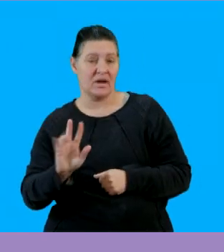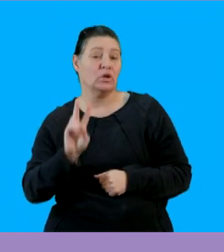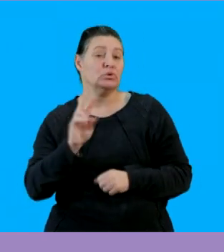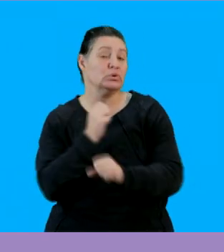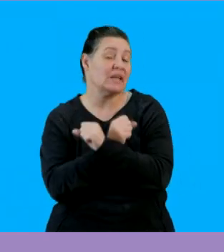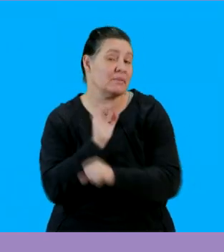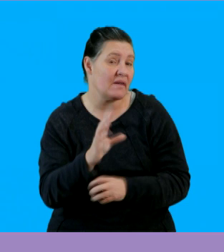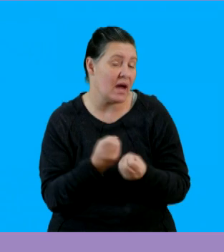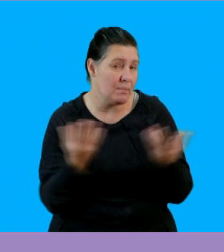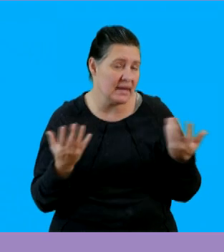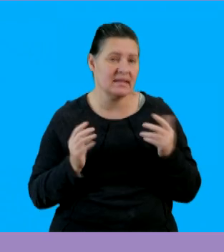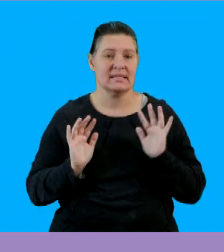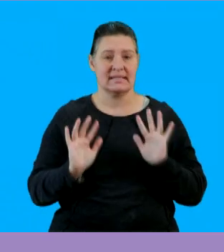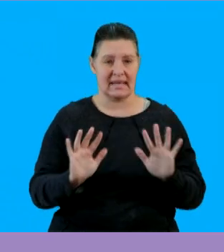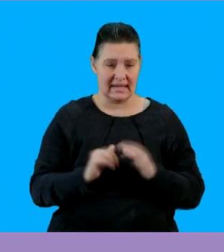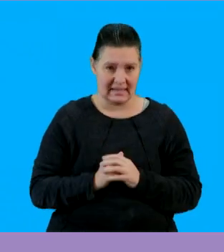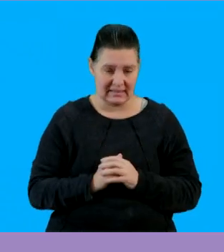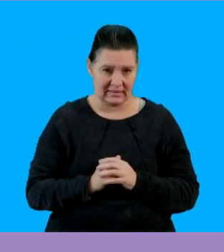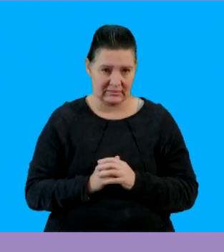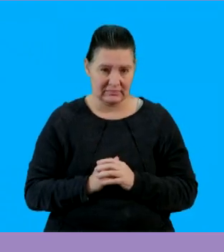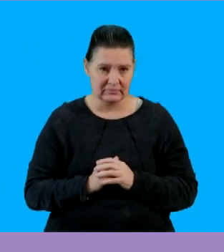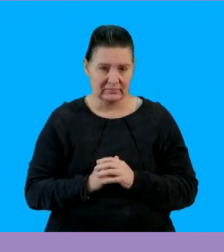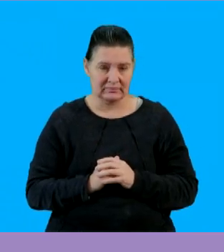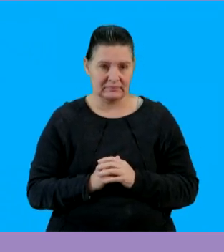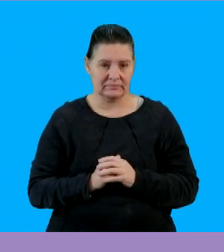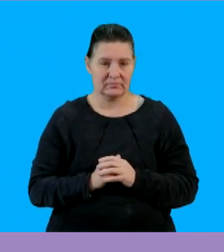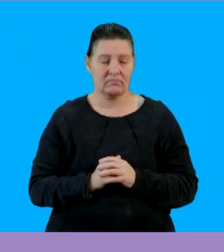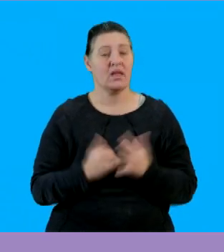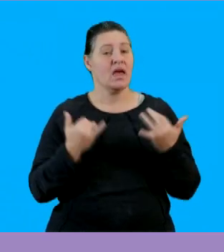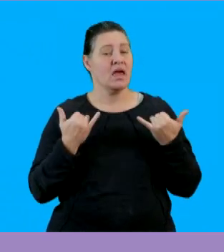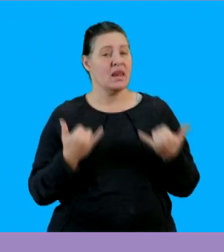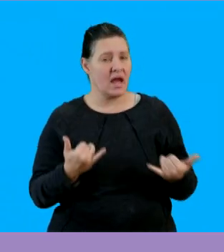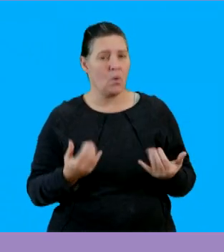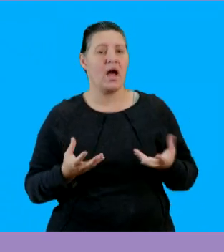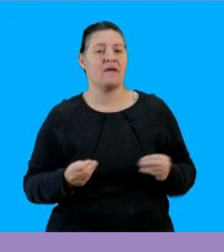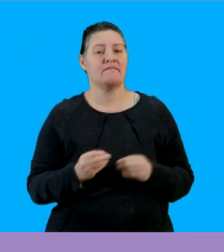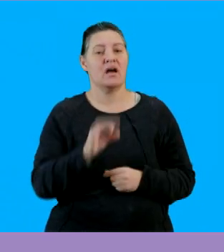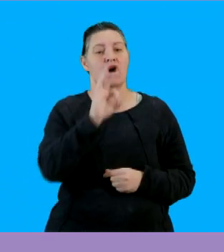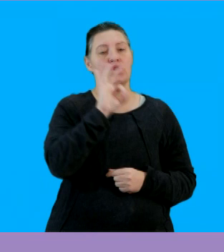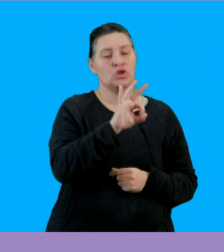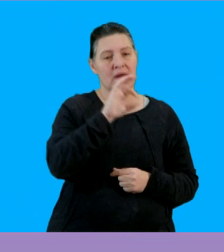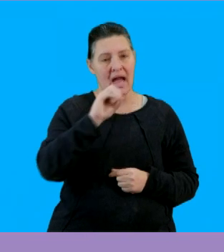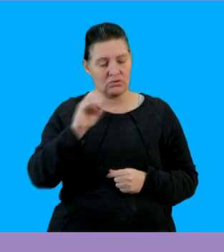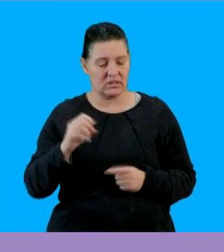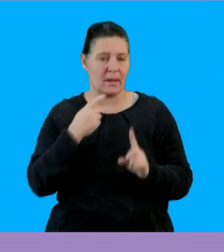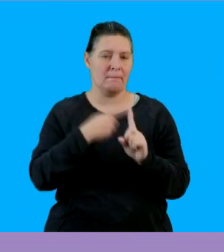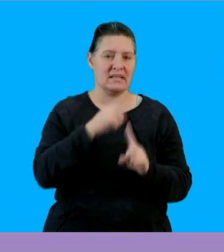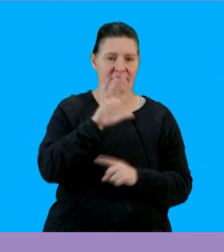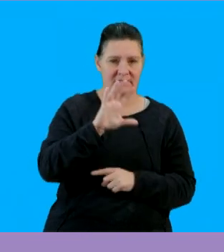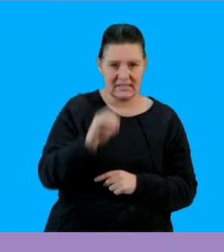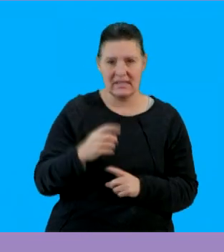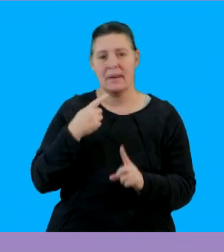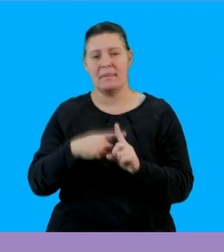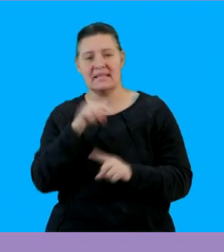what is the 2 multiplied by the 5? That is a 10. So now we have 300 plus 50